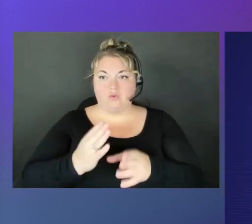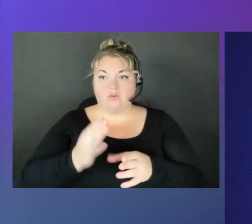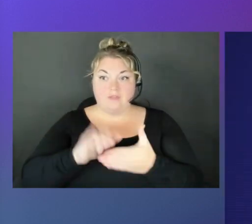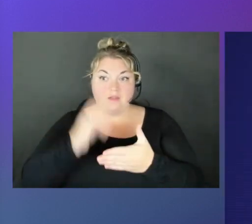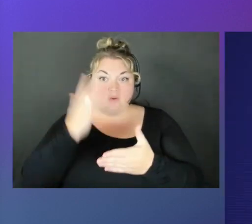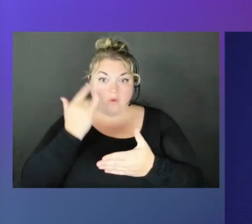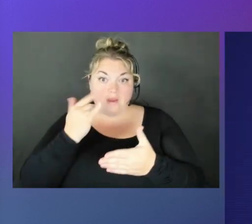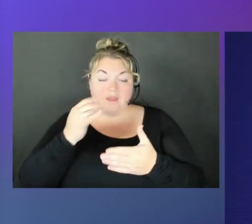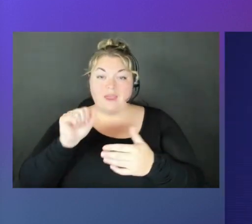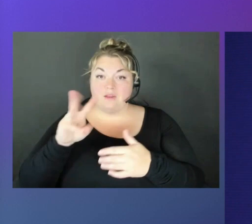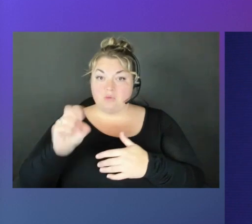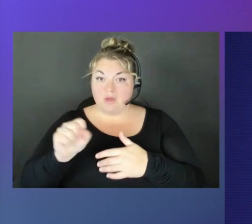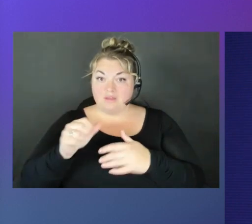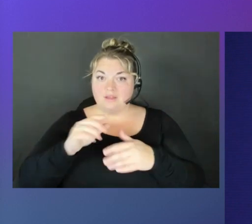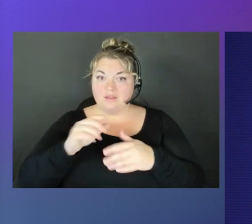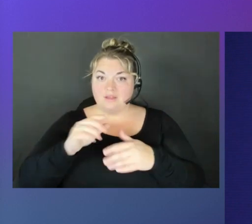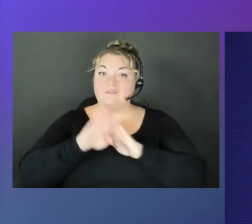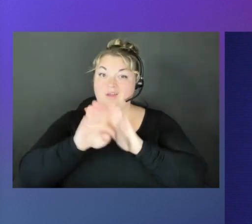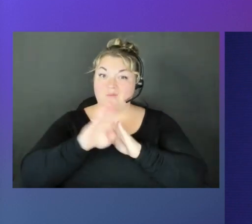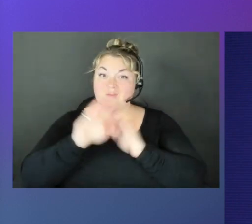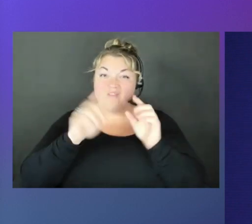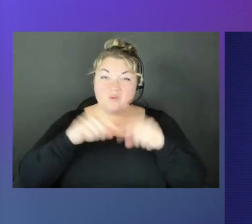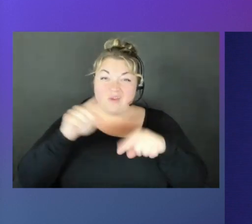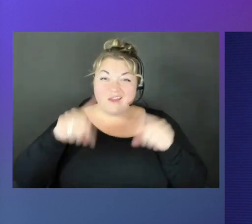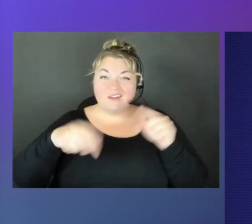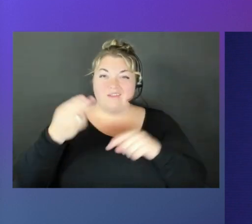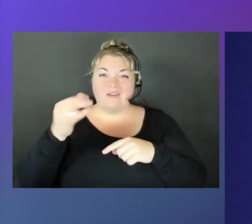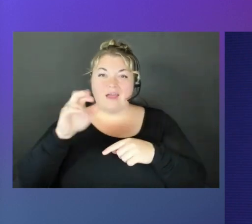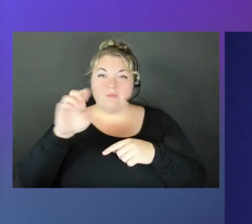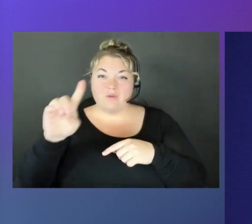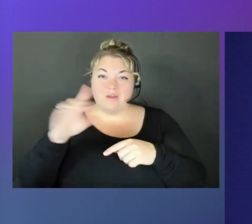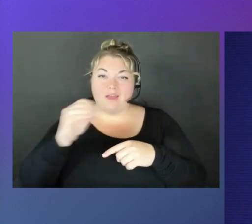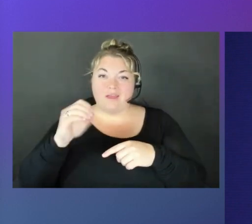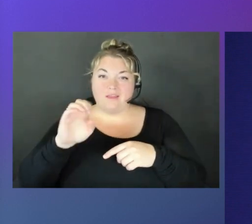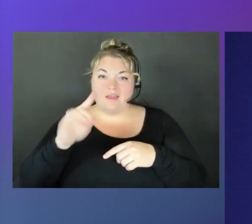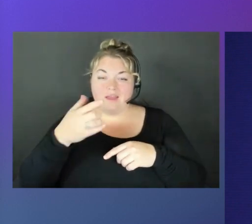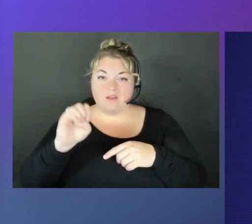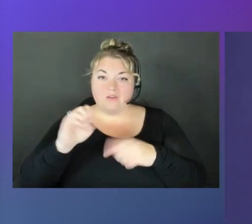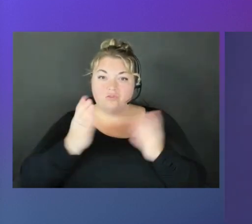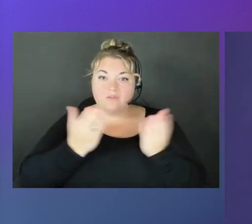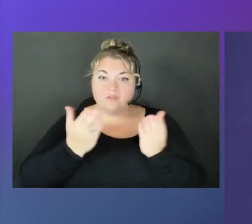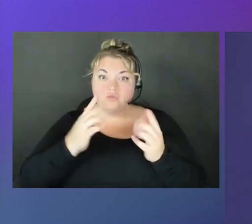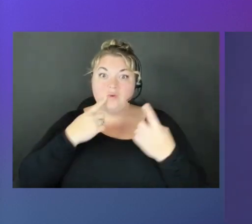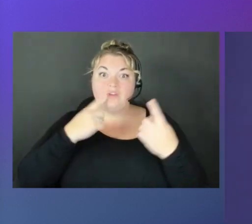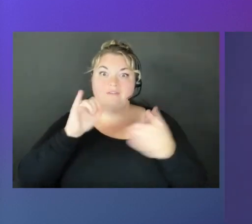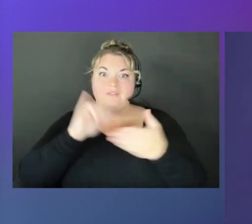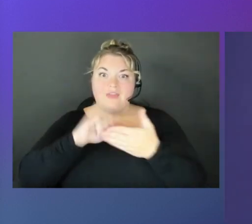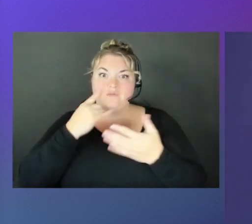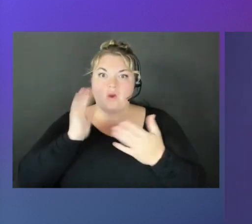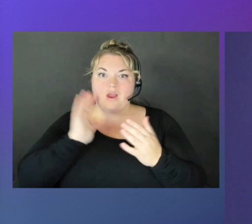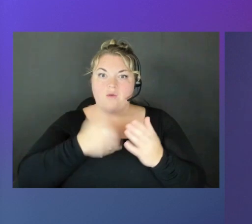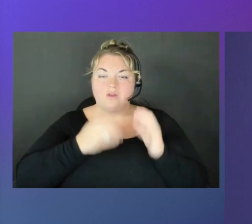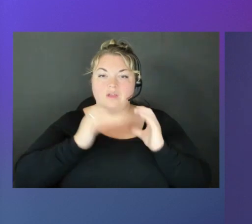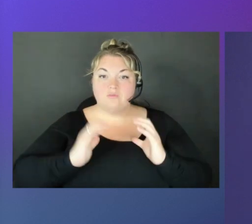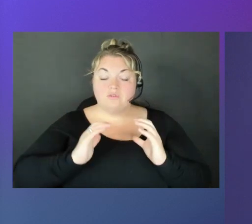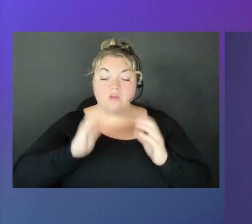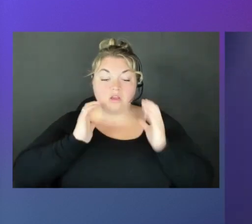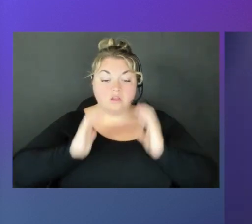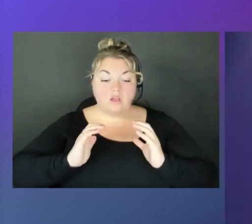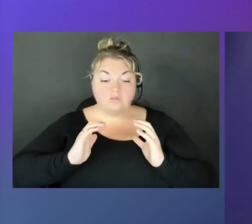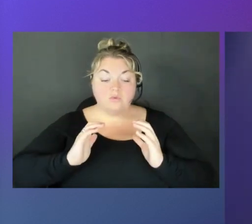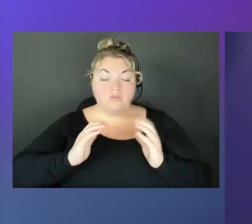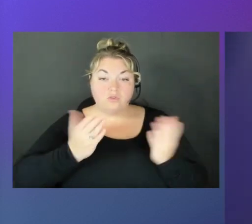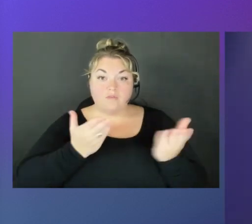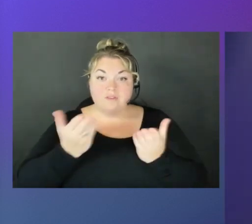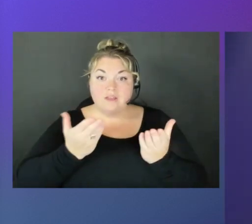developed a variety of hybrid and edge services to achieve exactly that need for our customers. Okay. Our services come in a variety of form factors, and they're